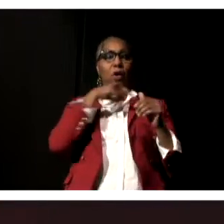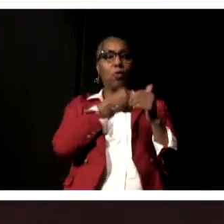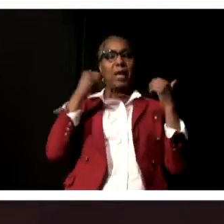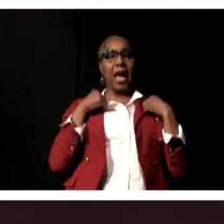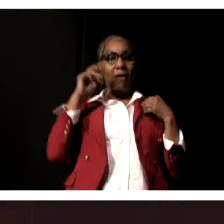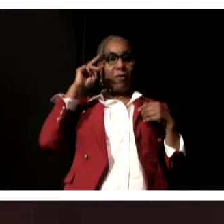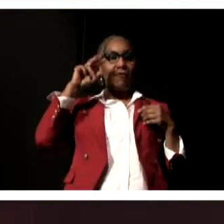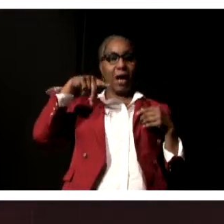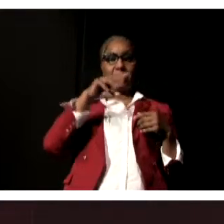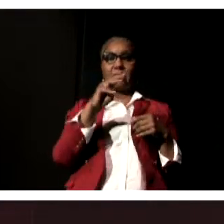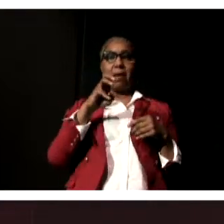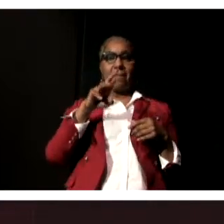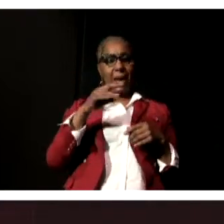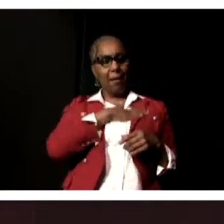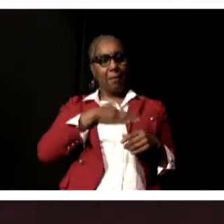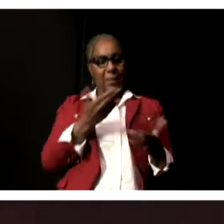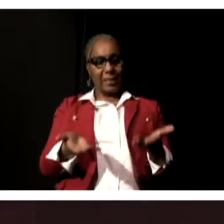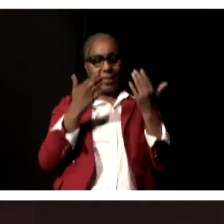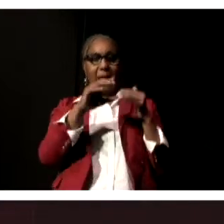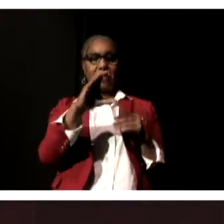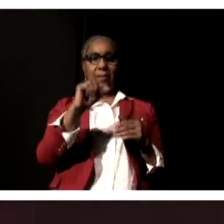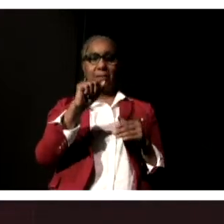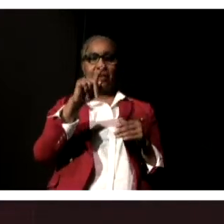Kathy Webb. Vice Mayor, would you please stand?